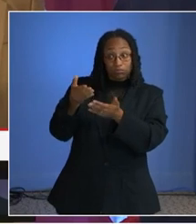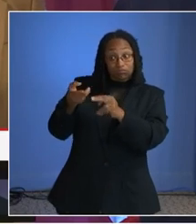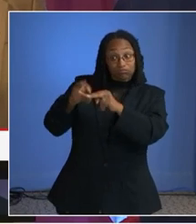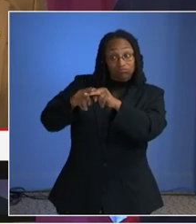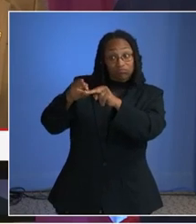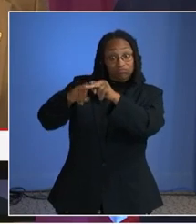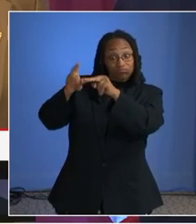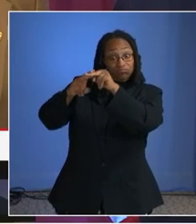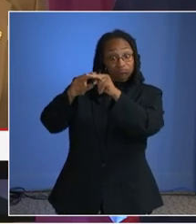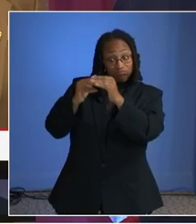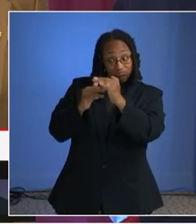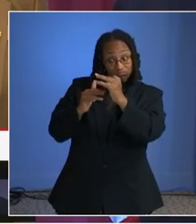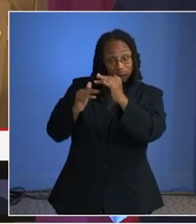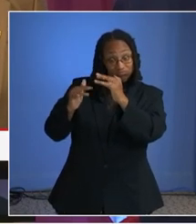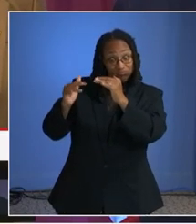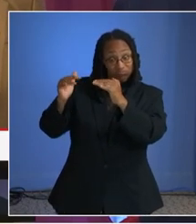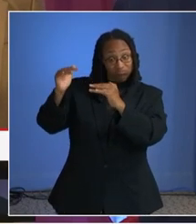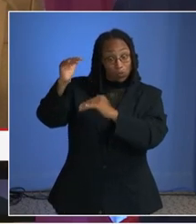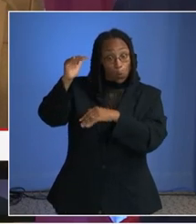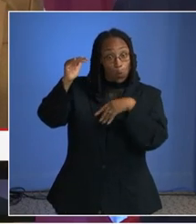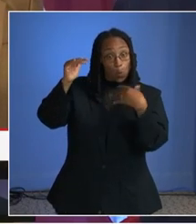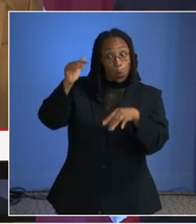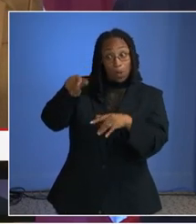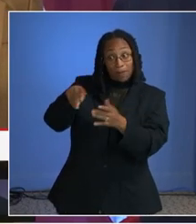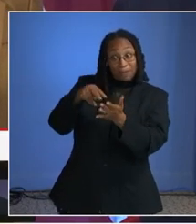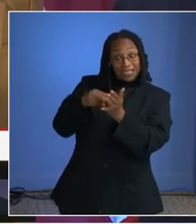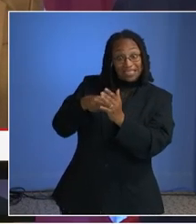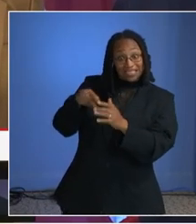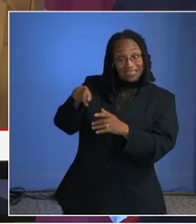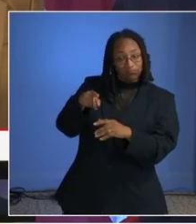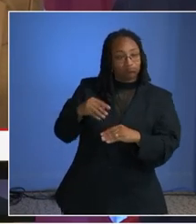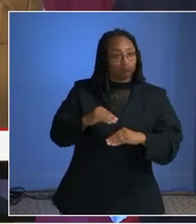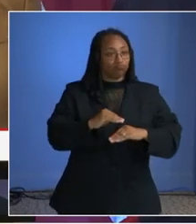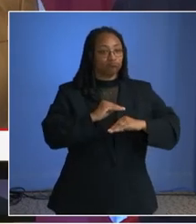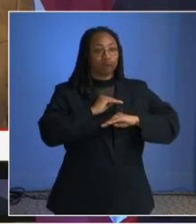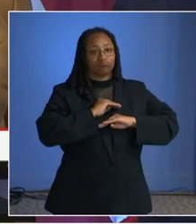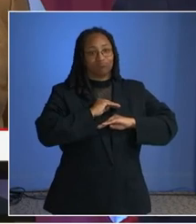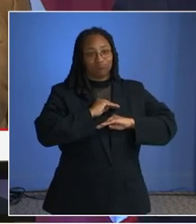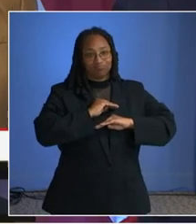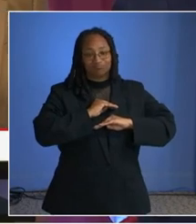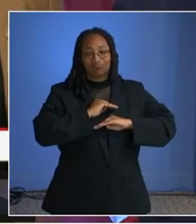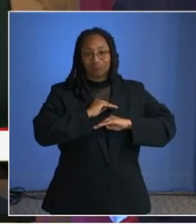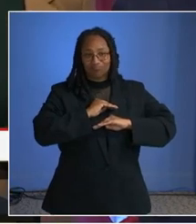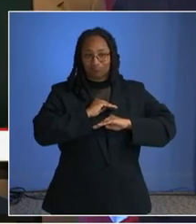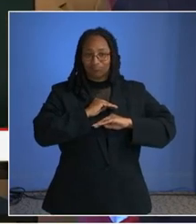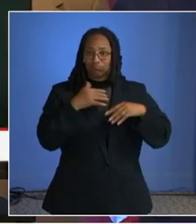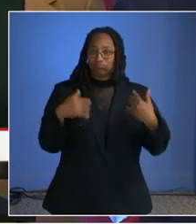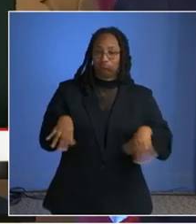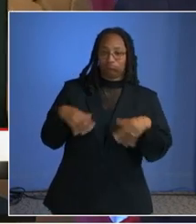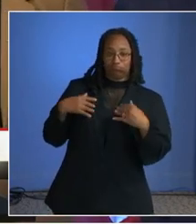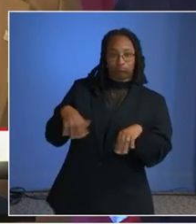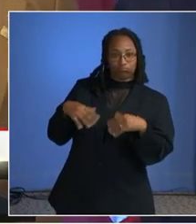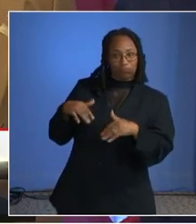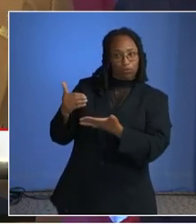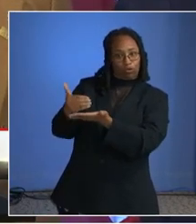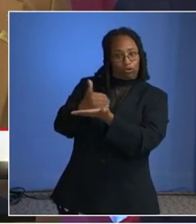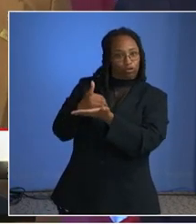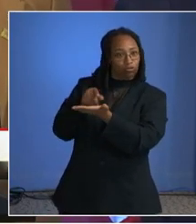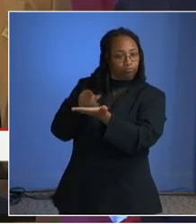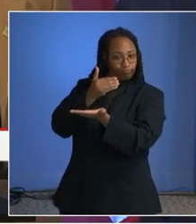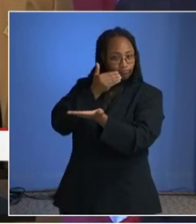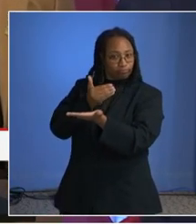which of course make it a very attractive profession. In addition to that, we're focused also on the kinds